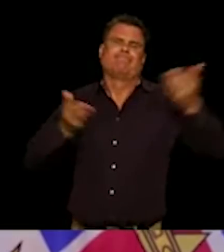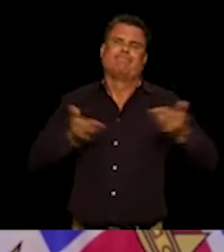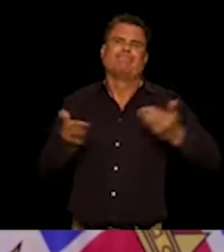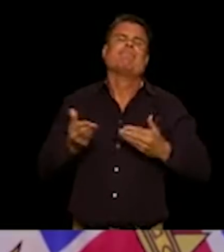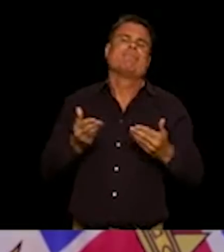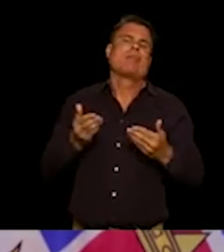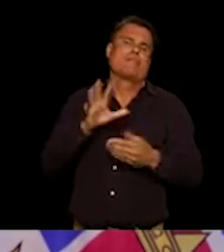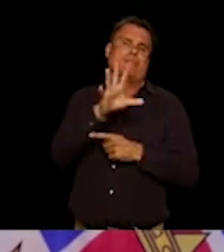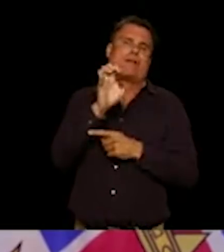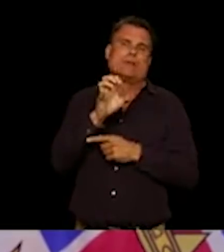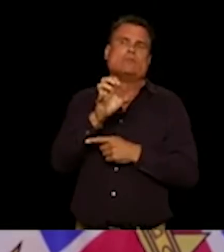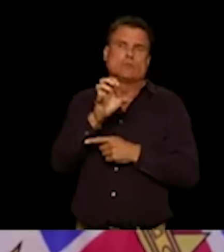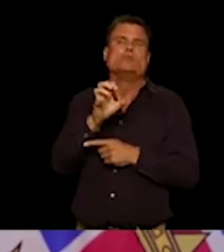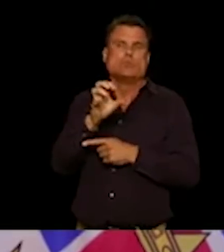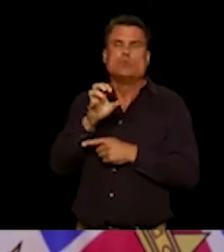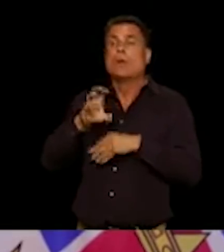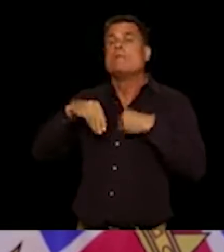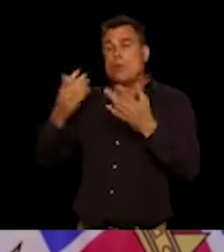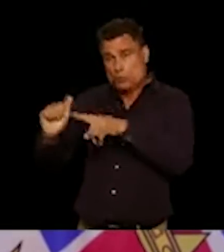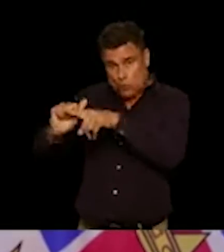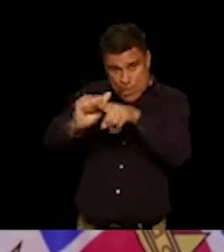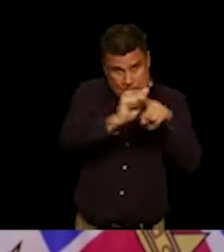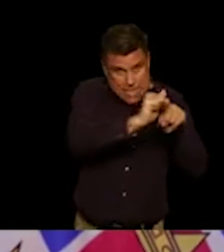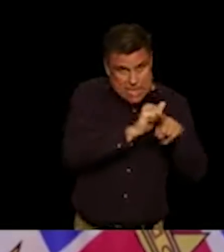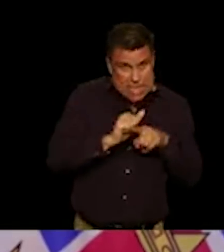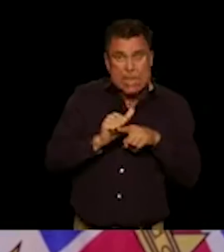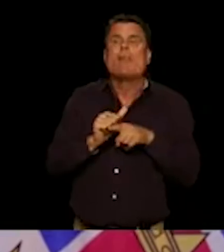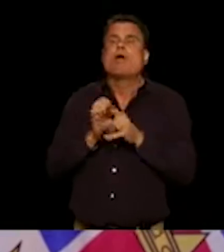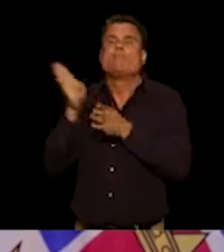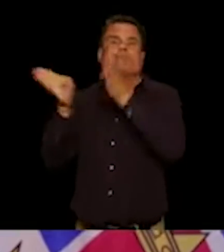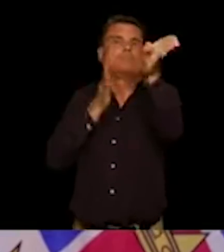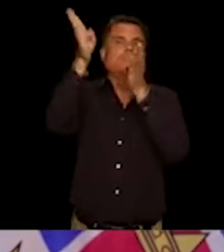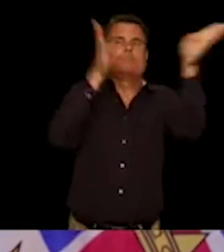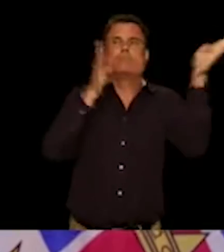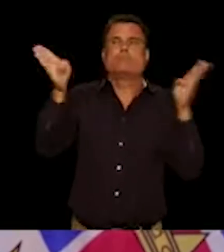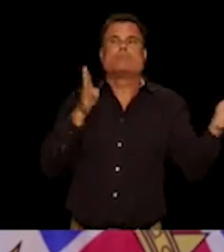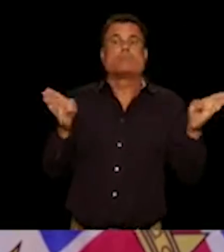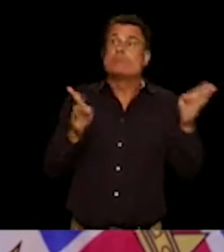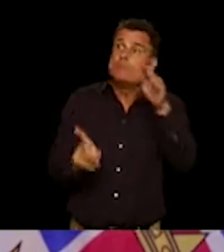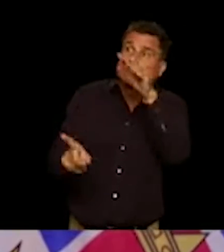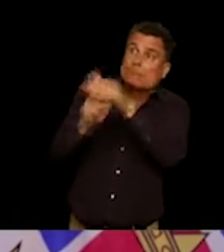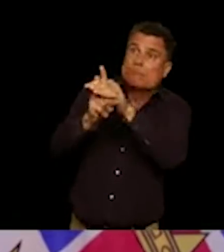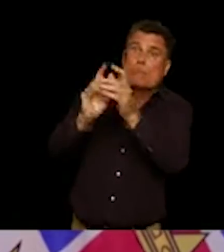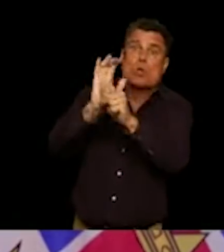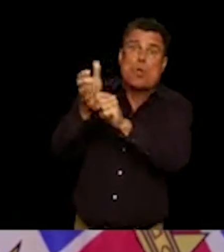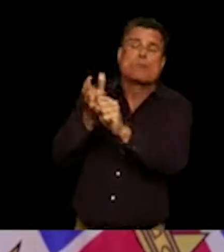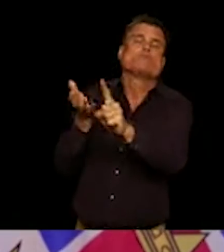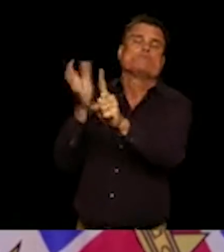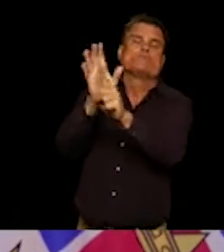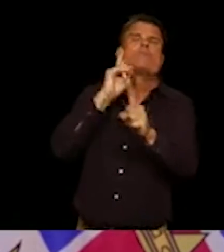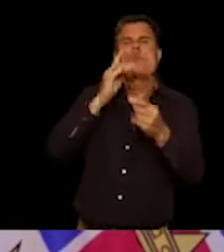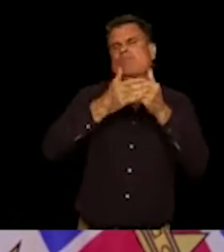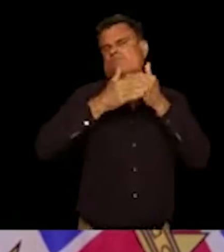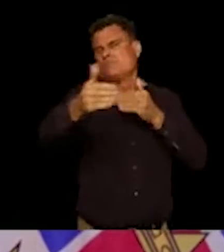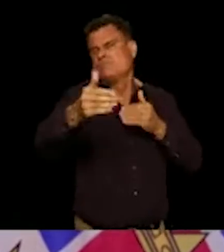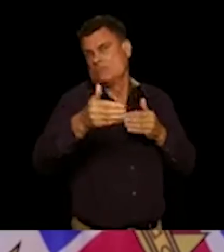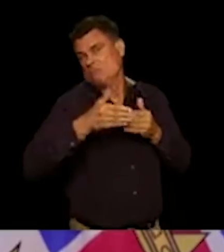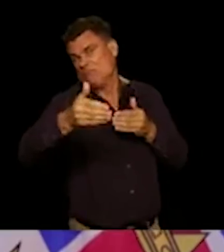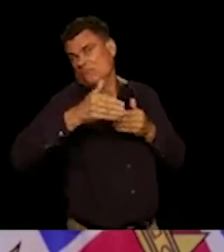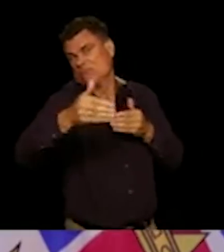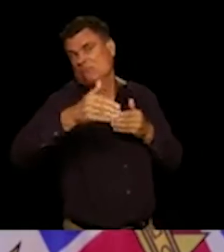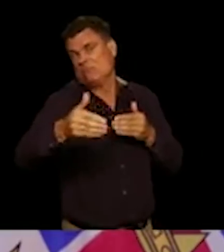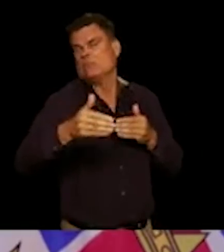allows us now to get more people trained up to do this really important work as we continue through the progression